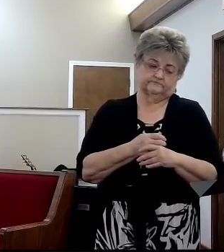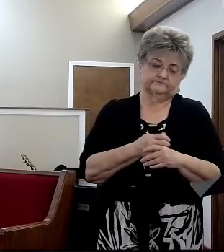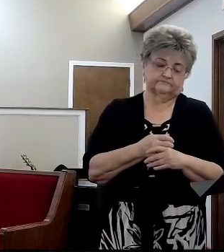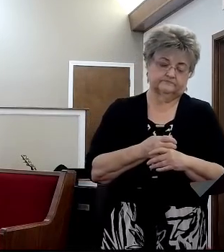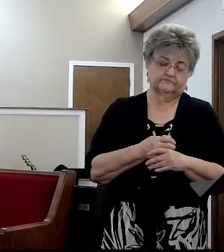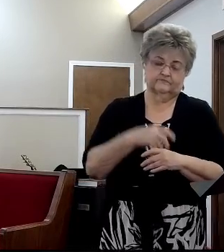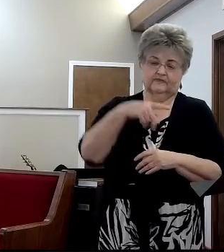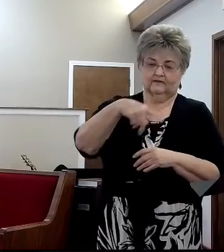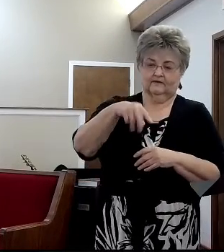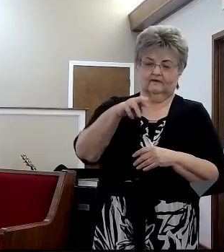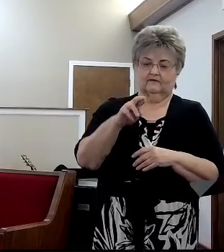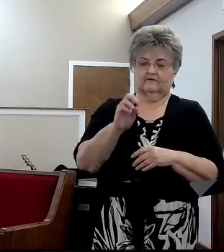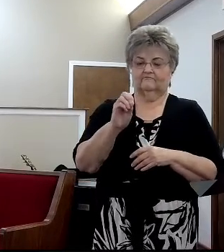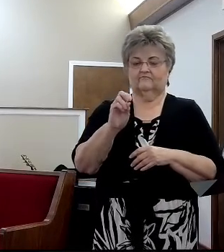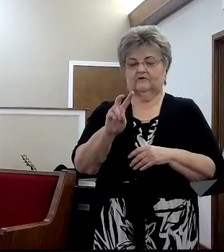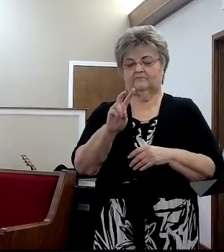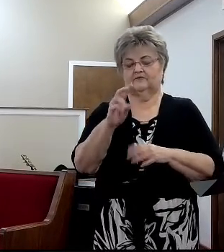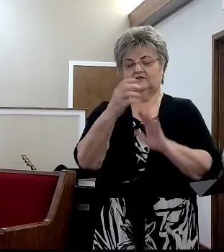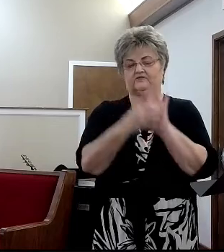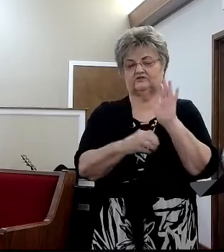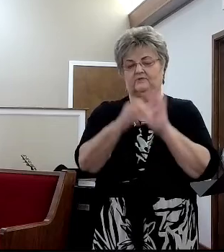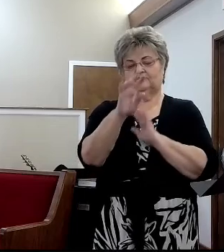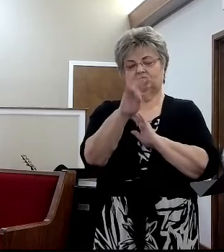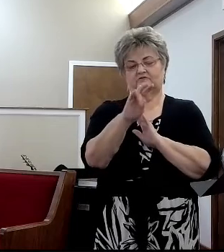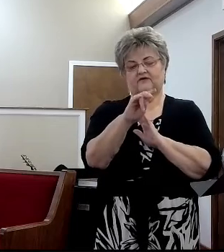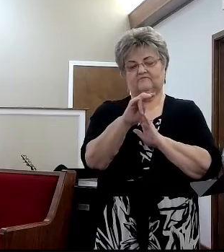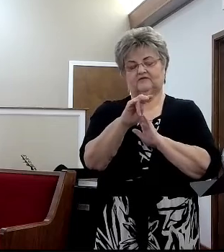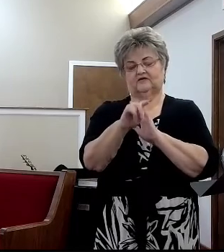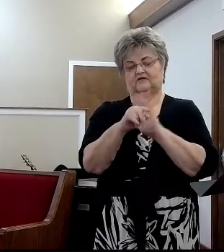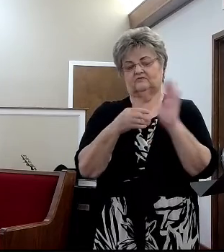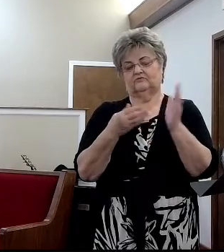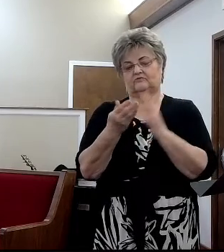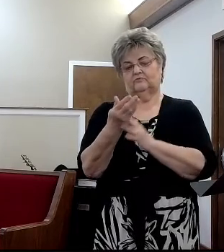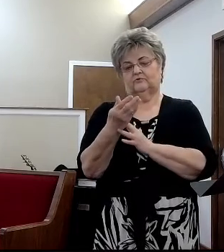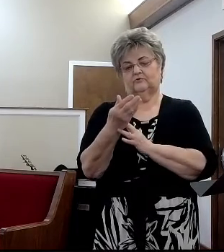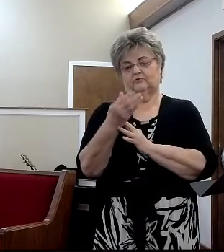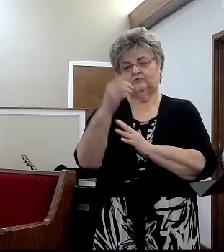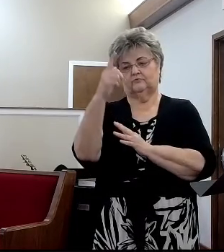Proverbs 17:24 describe the principle of applying God's Word?